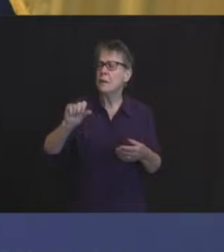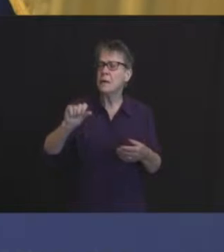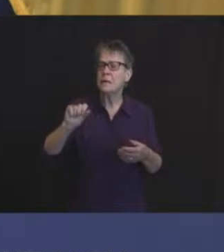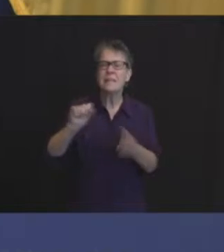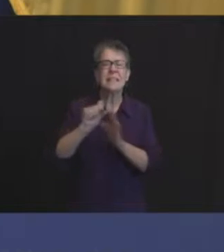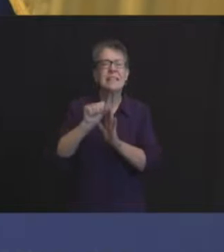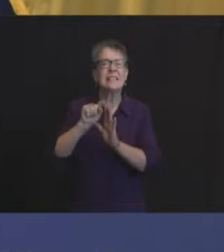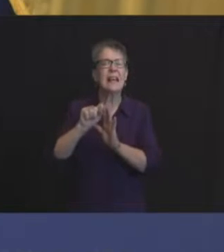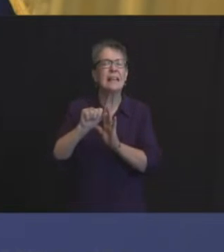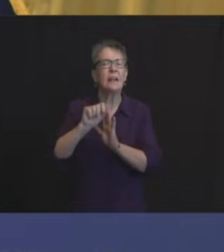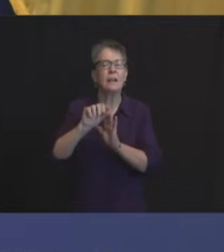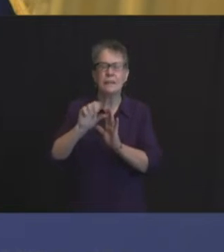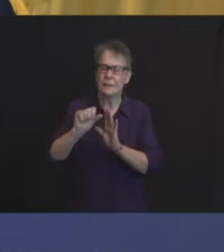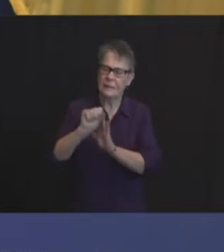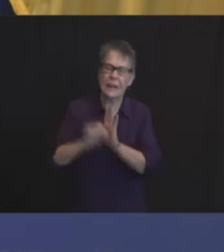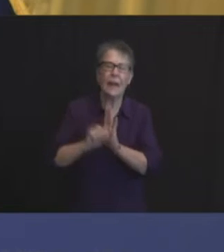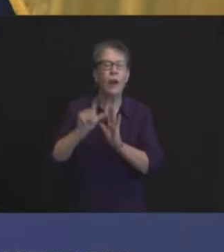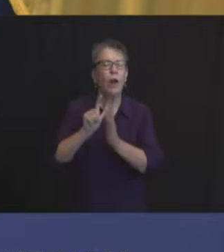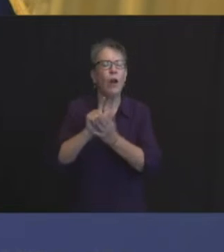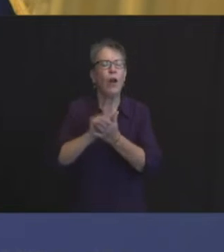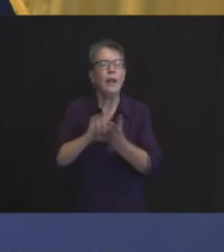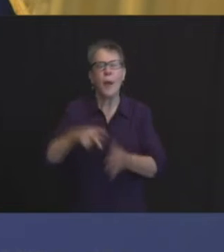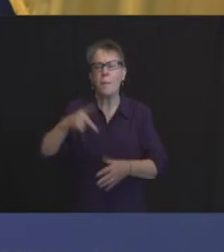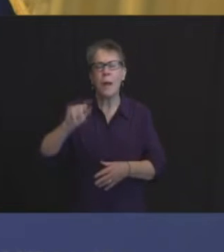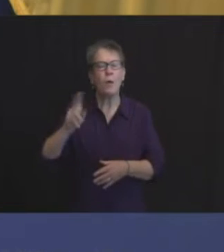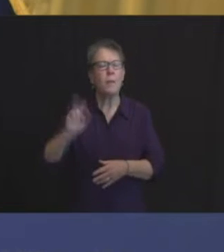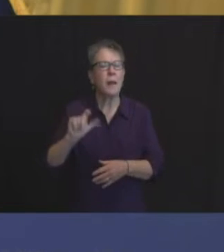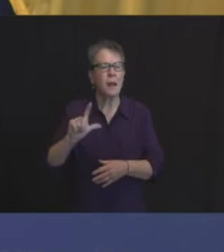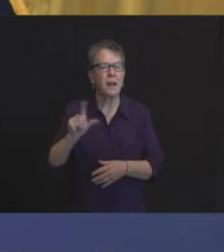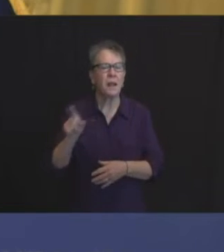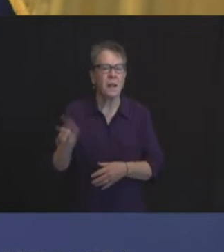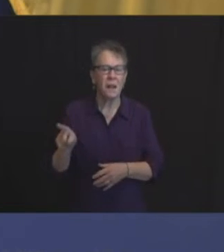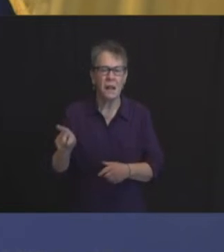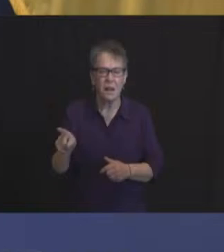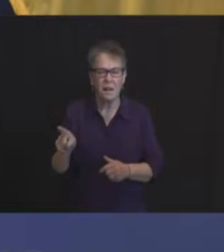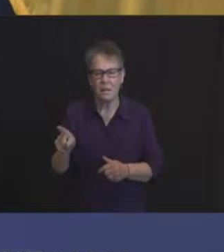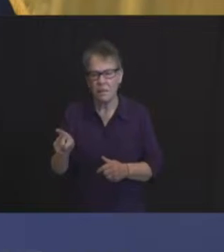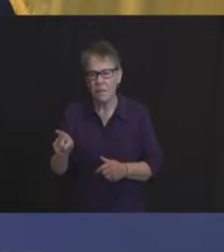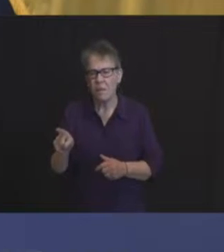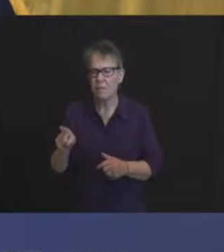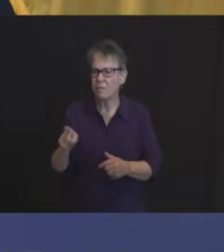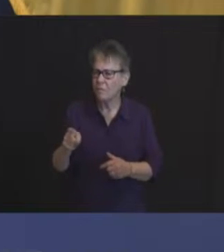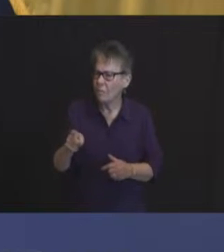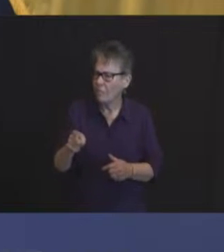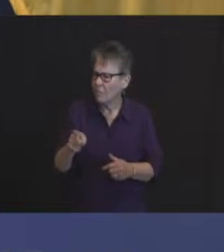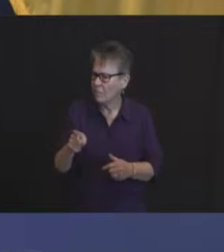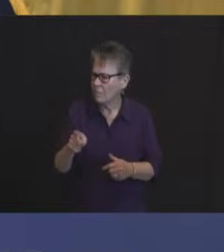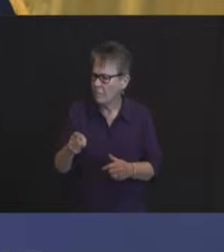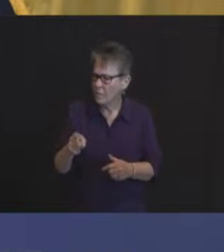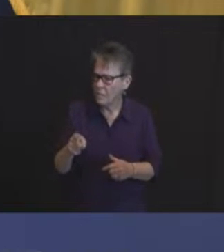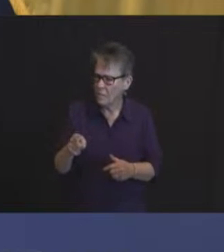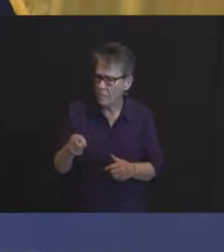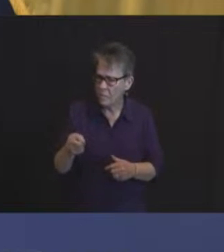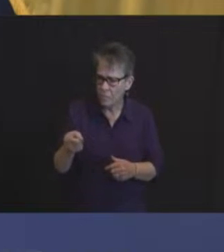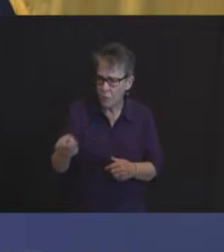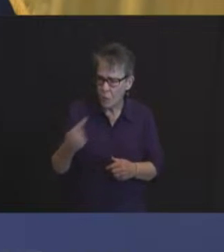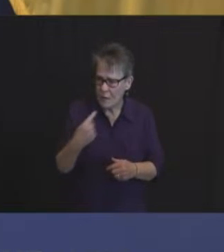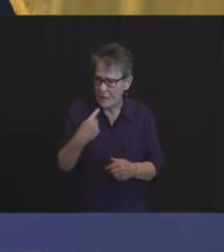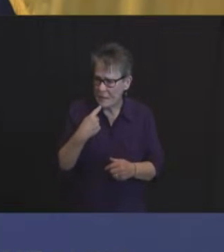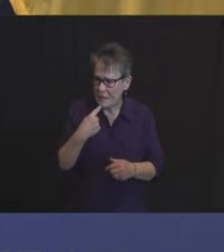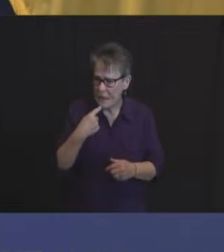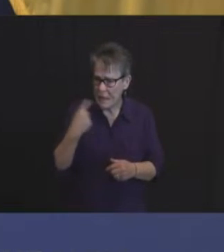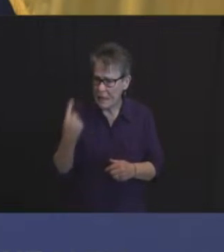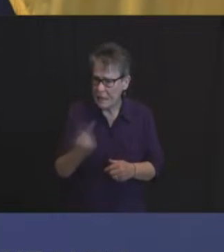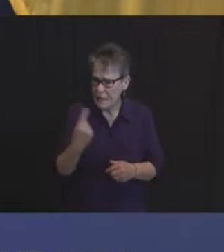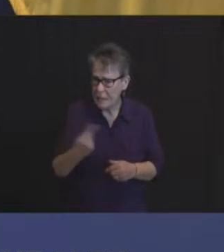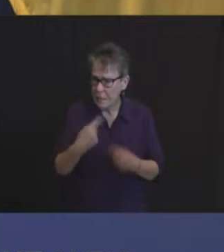on the Capitol that has clearly been talked about quite a bit in bulletins, et cetera. I don't want to comment specifically on the FBI guidance. I defer to the FBI for that,